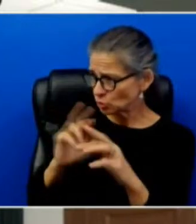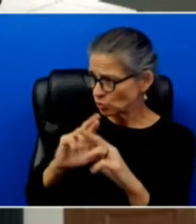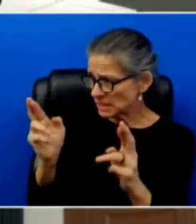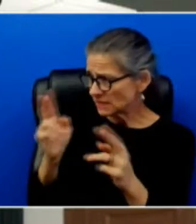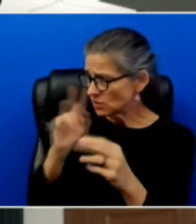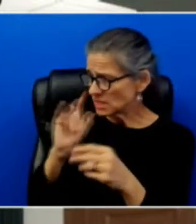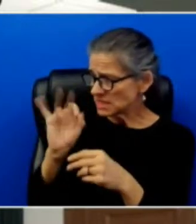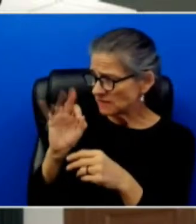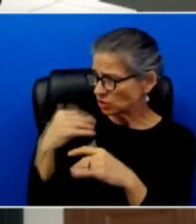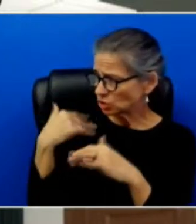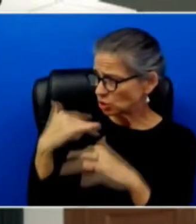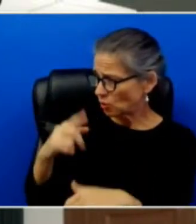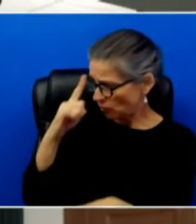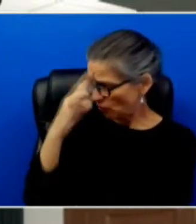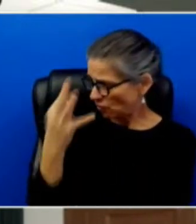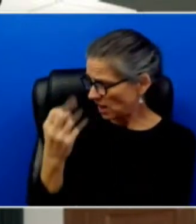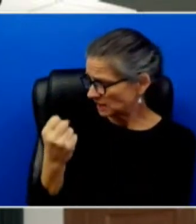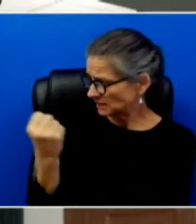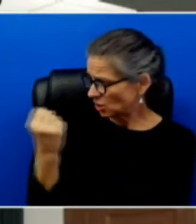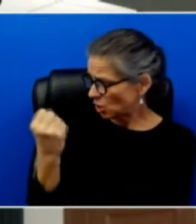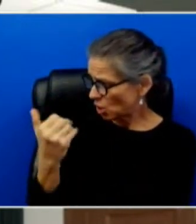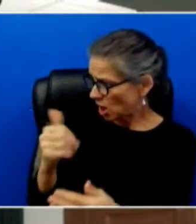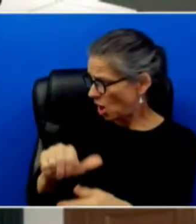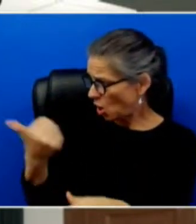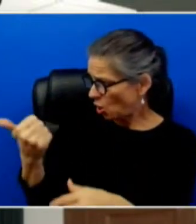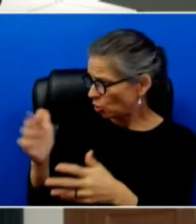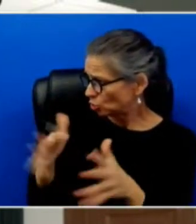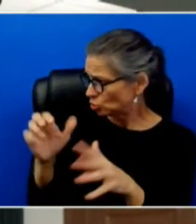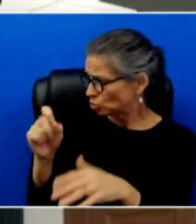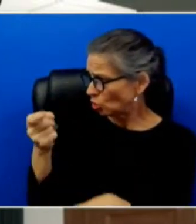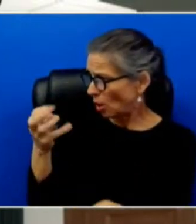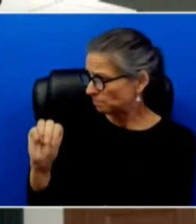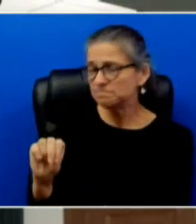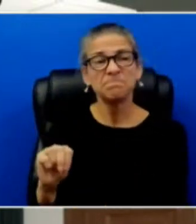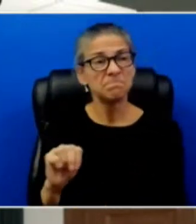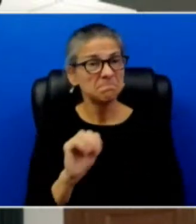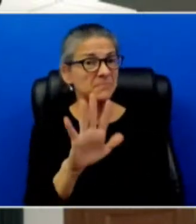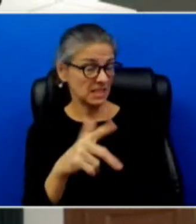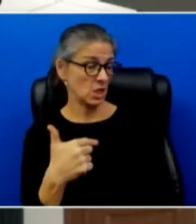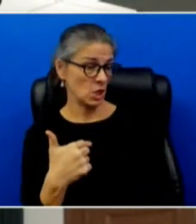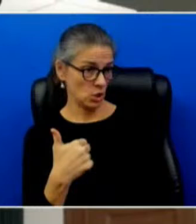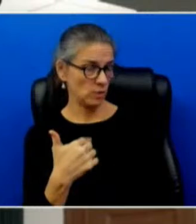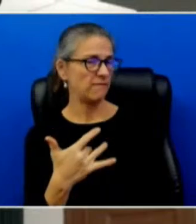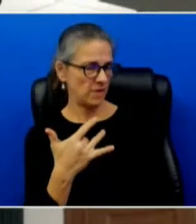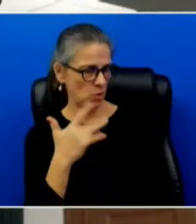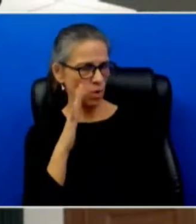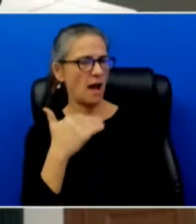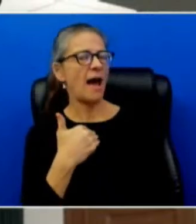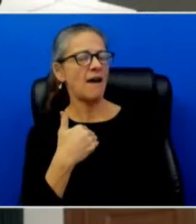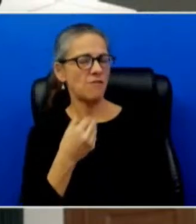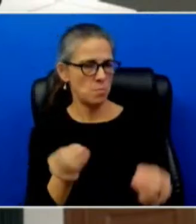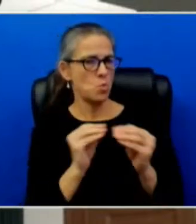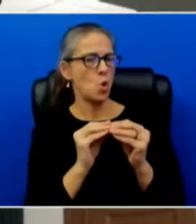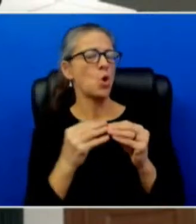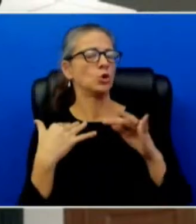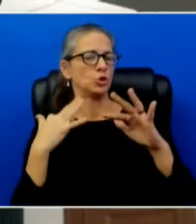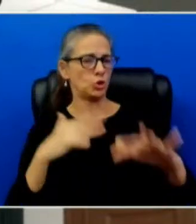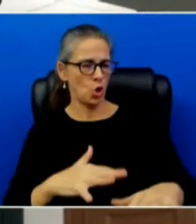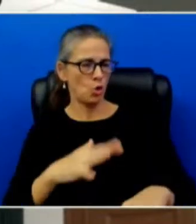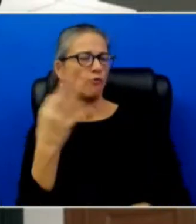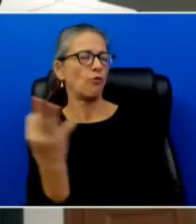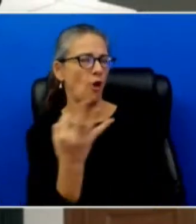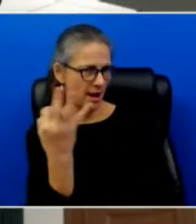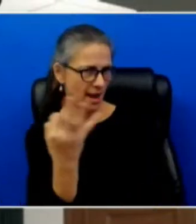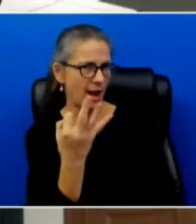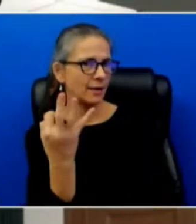Saturday? Well, we do believe that there is a potential for some significant snow on Friday. I'm getting my